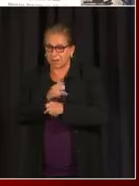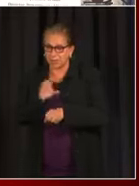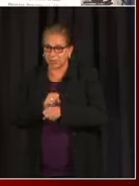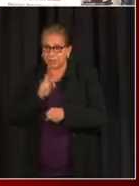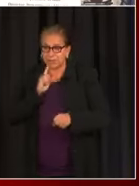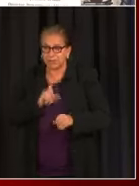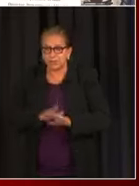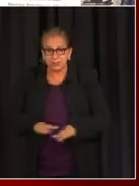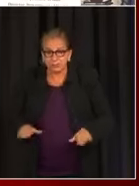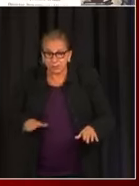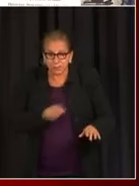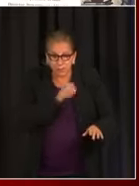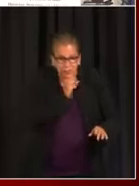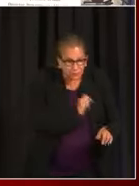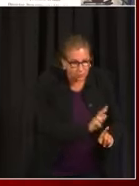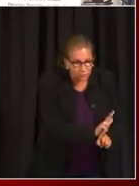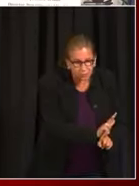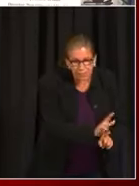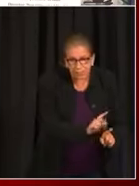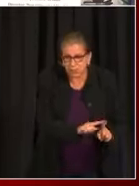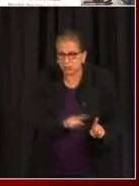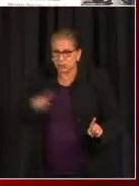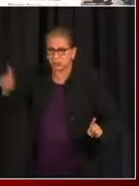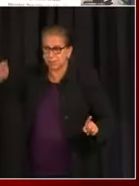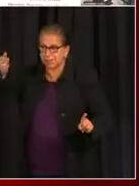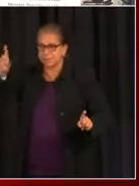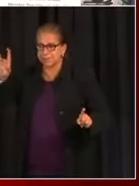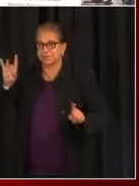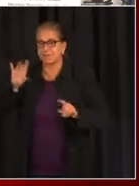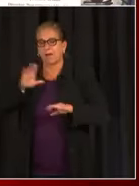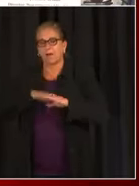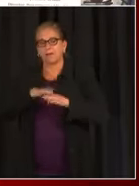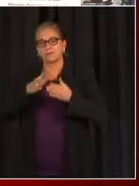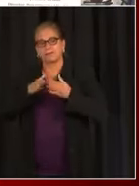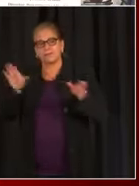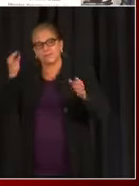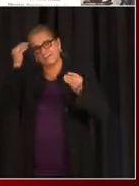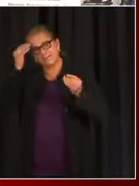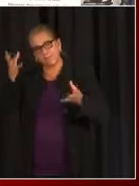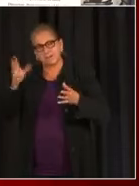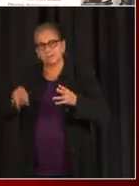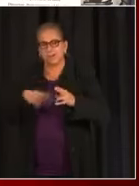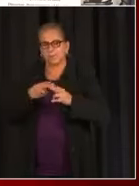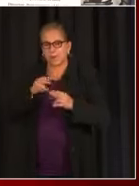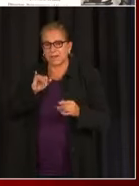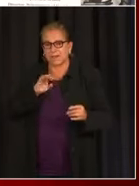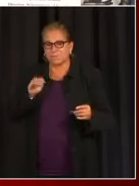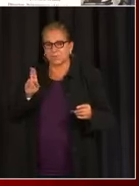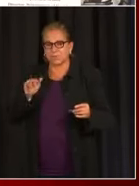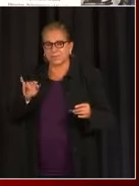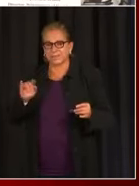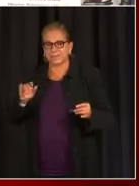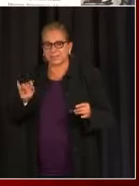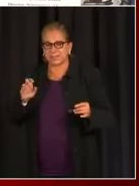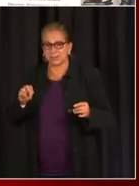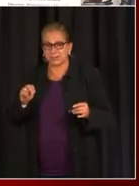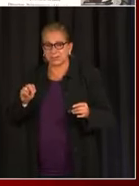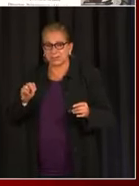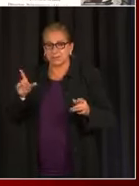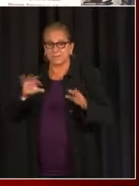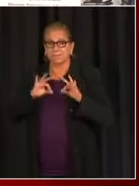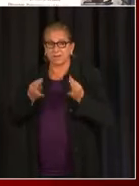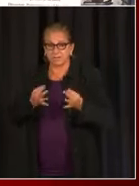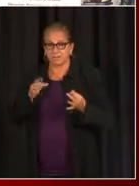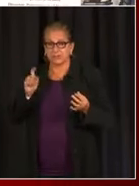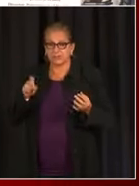ages of 3 to 18 to get their routine childhood vaccinations that are needed for them to go back to school. Families will also